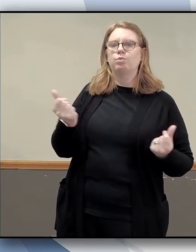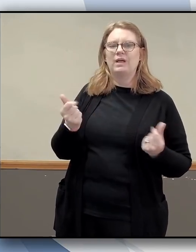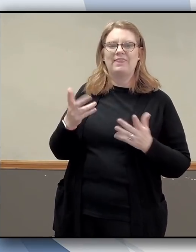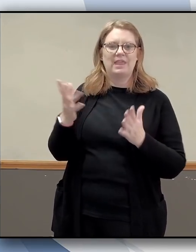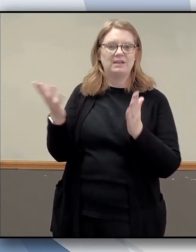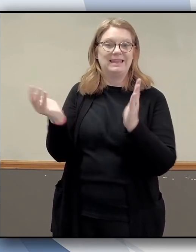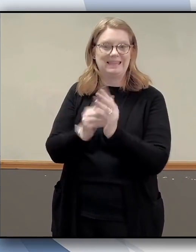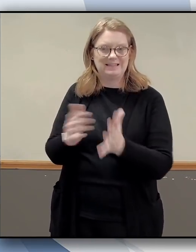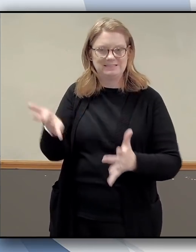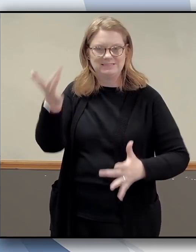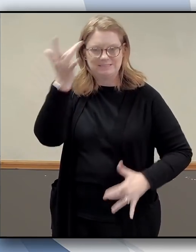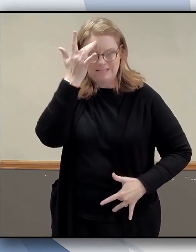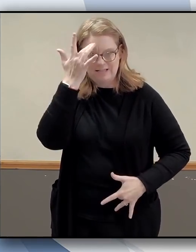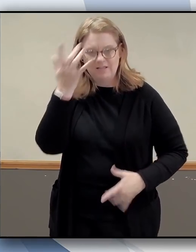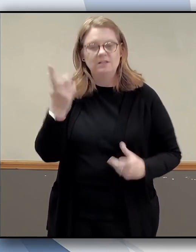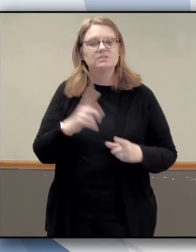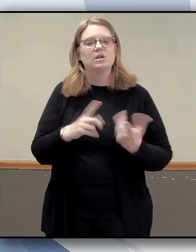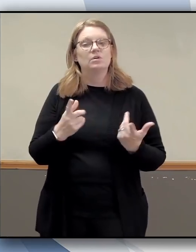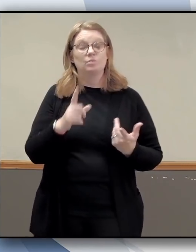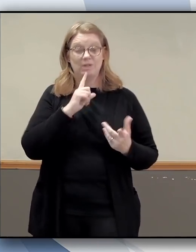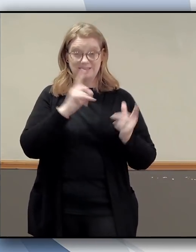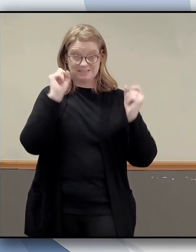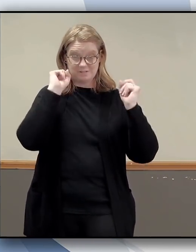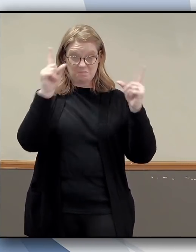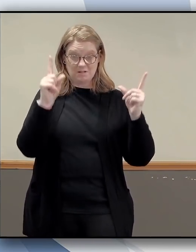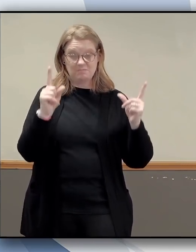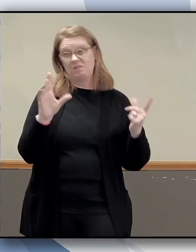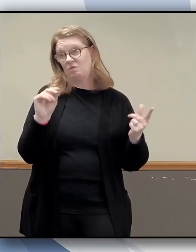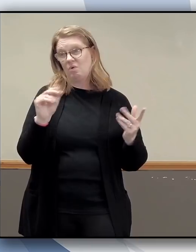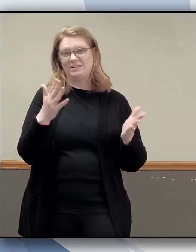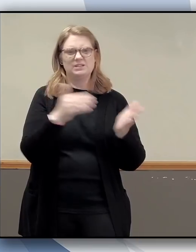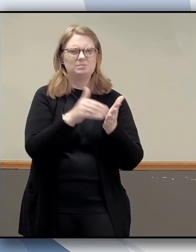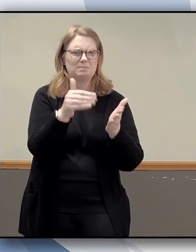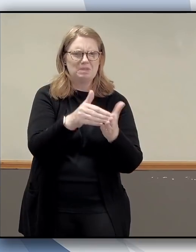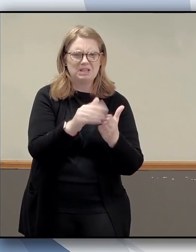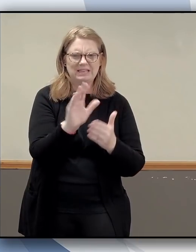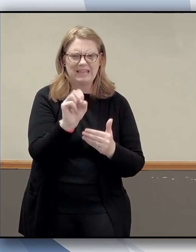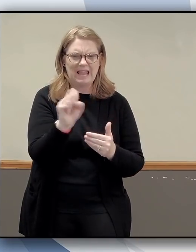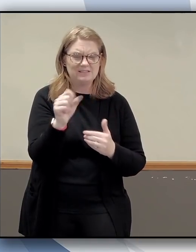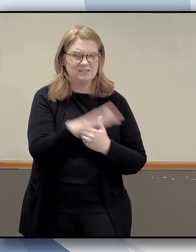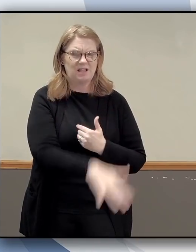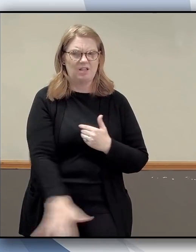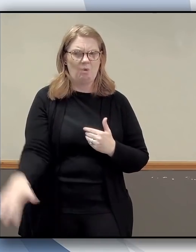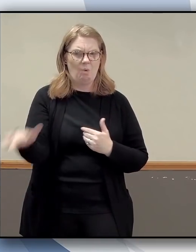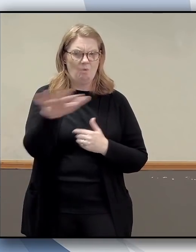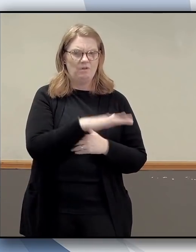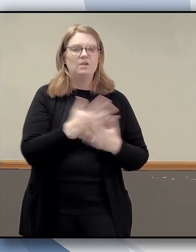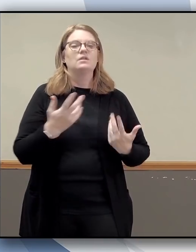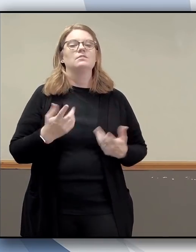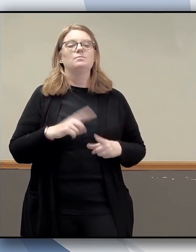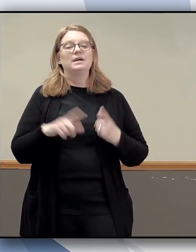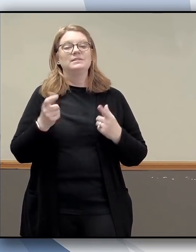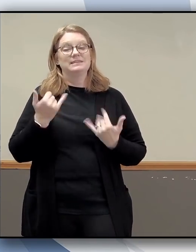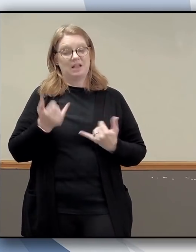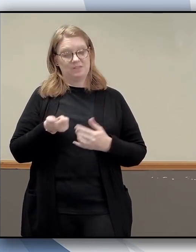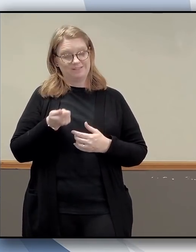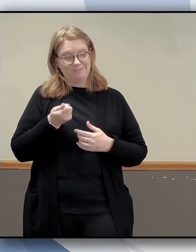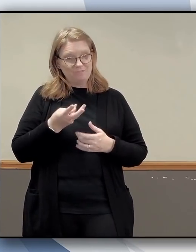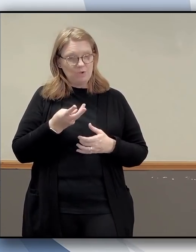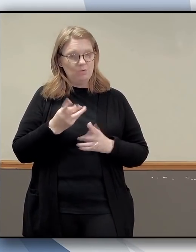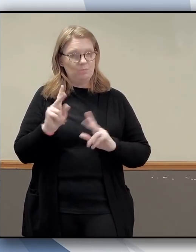cases worldwide, and now there have been a few cases. I mean, count them on one hand, kind of number of cases of potential